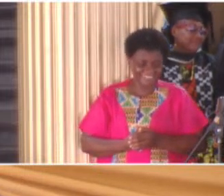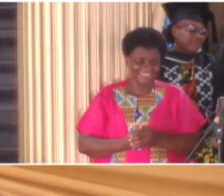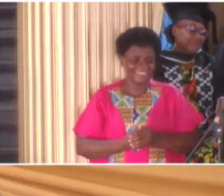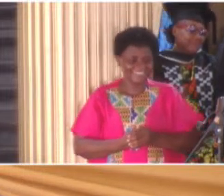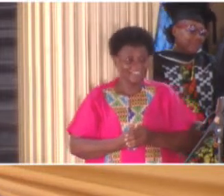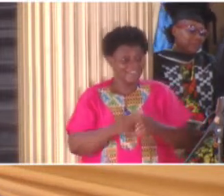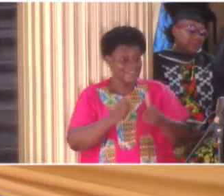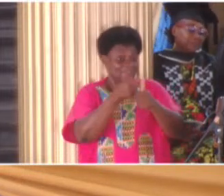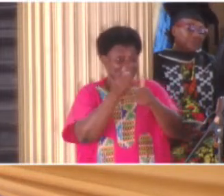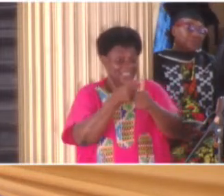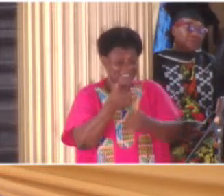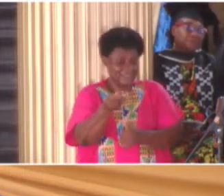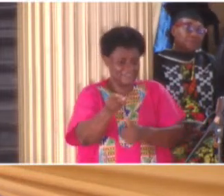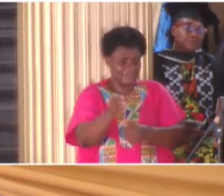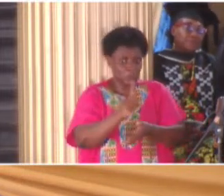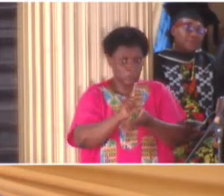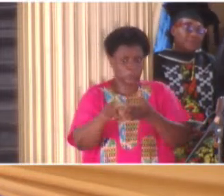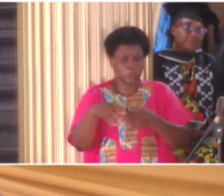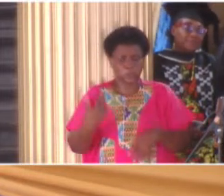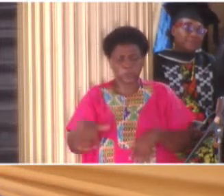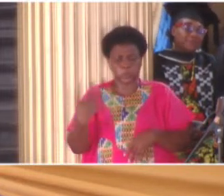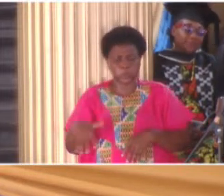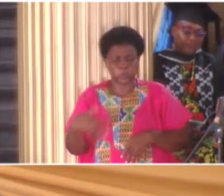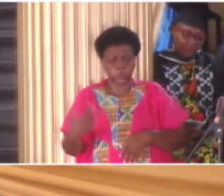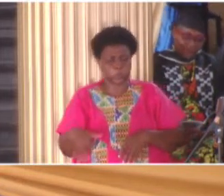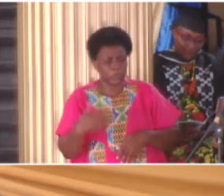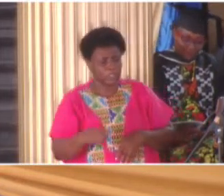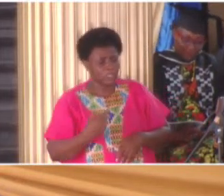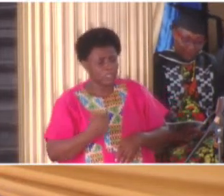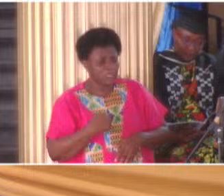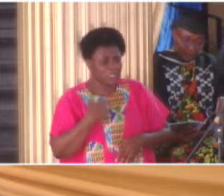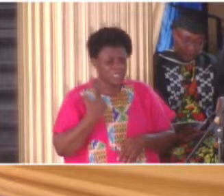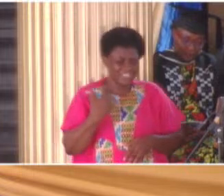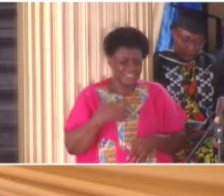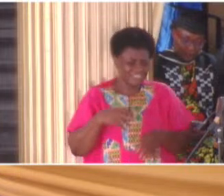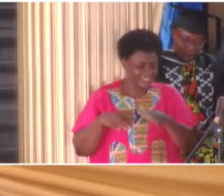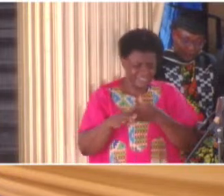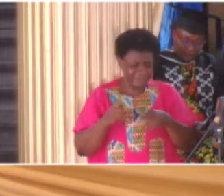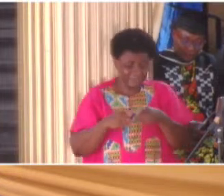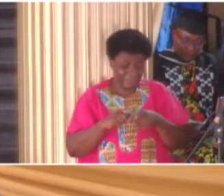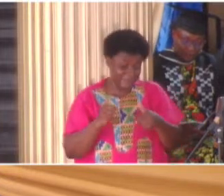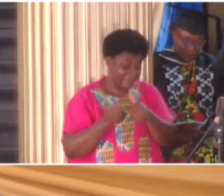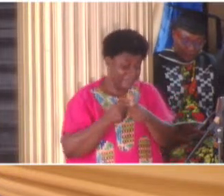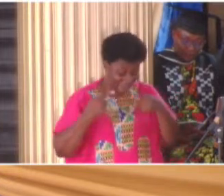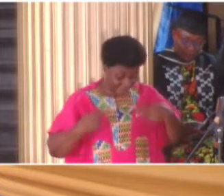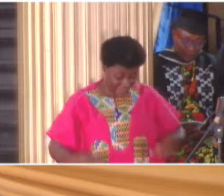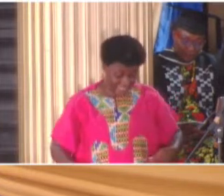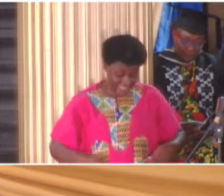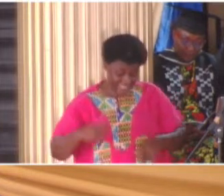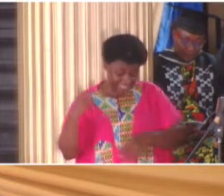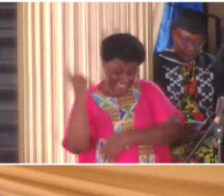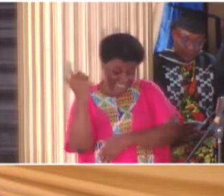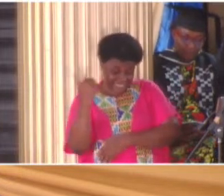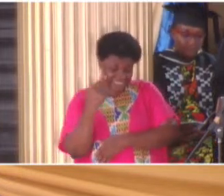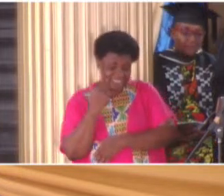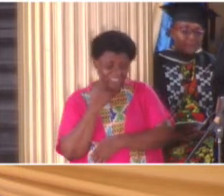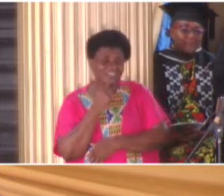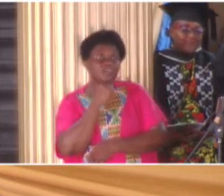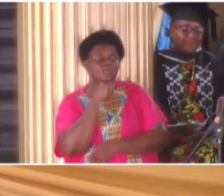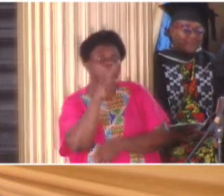The first few weeks were brutal. I walked into my first physics lecture on harmonic motion and saw